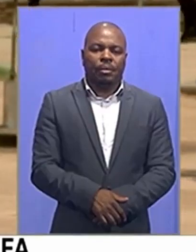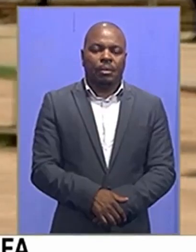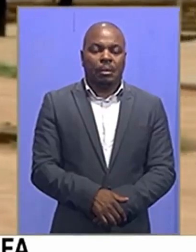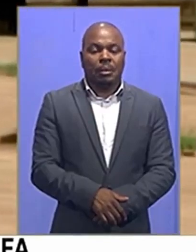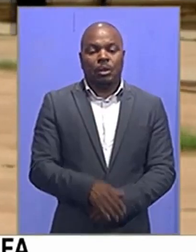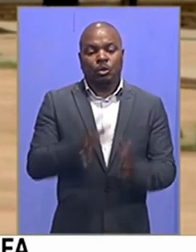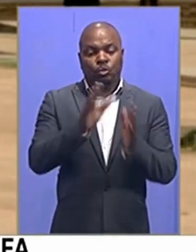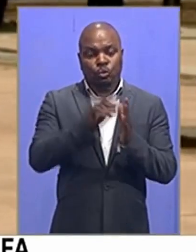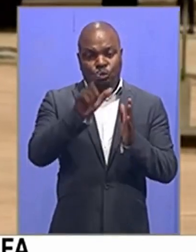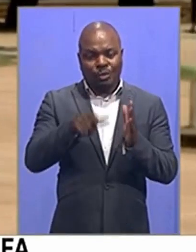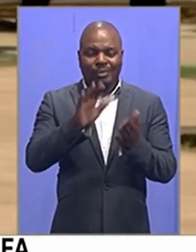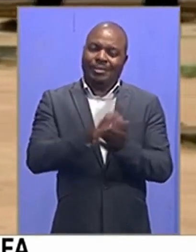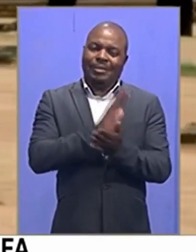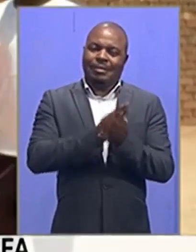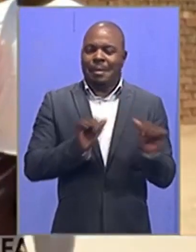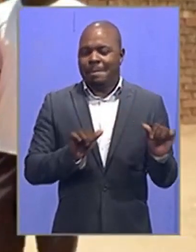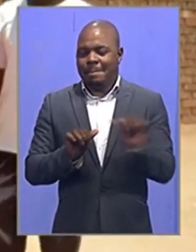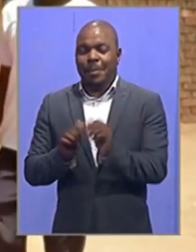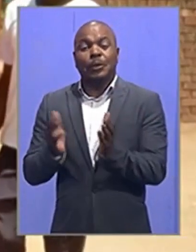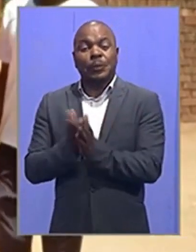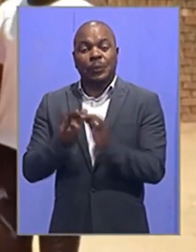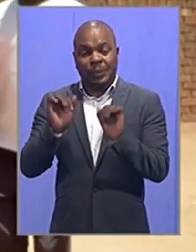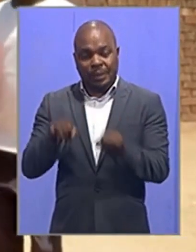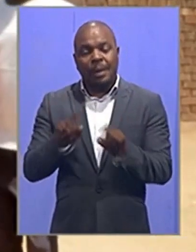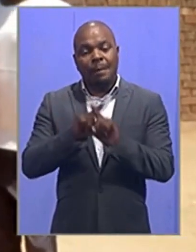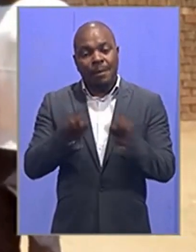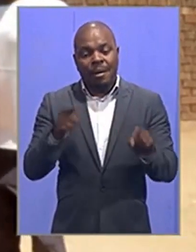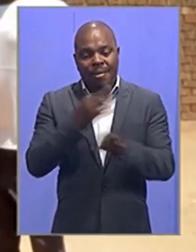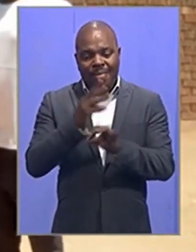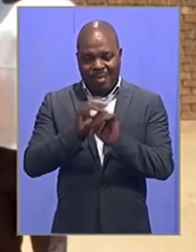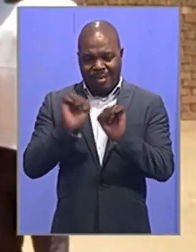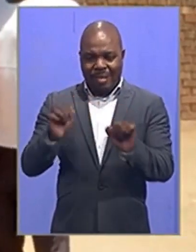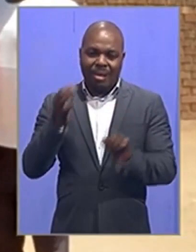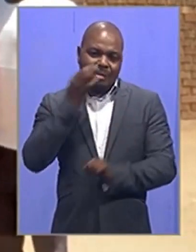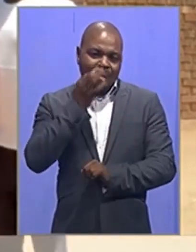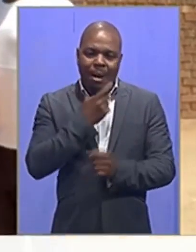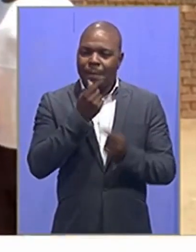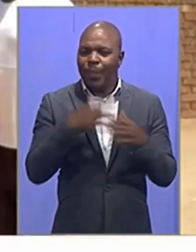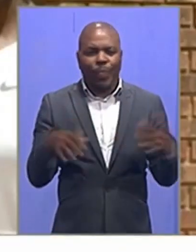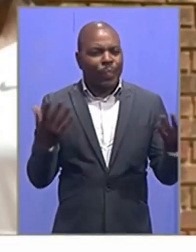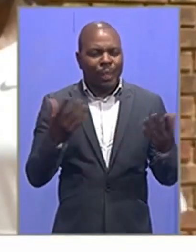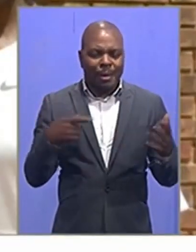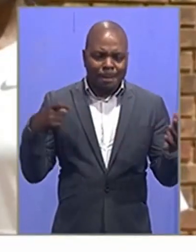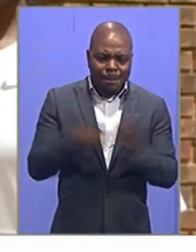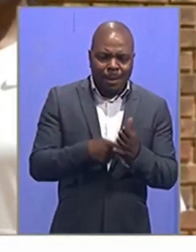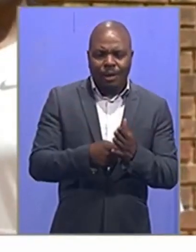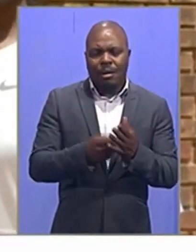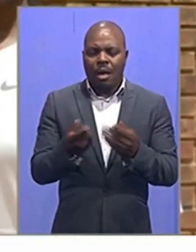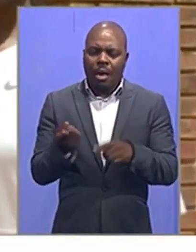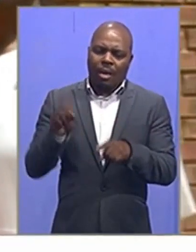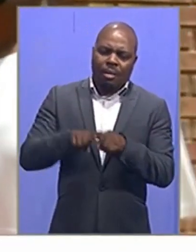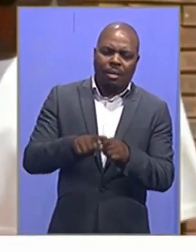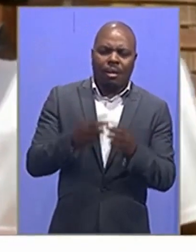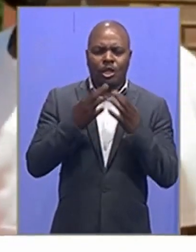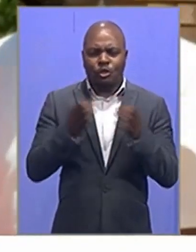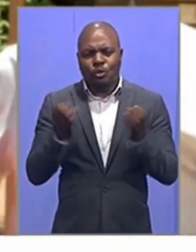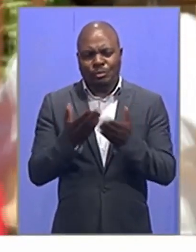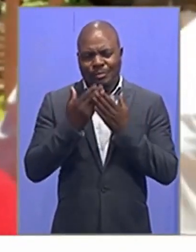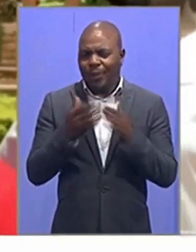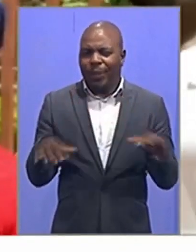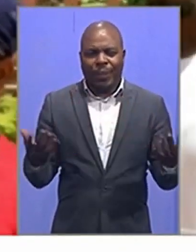Le ha barutwana ba thabetse hore ba kgutlela dikolong, batswadi ba bona ba re ha bana tjhelete ya ho ka reka disebediswa tsa tlatsetso tsa thuto.